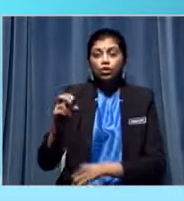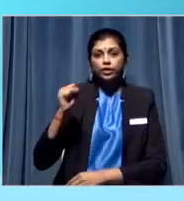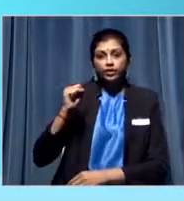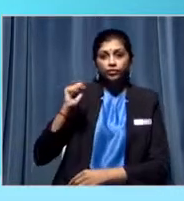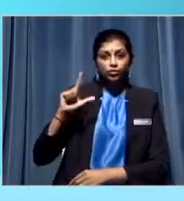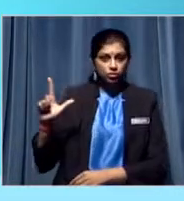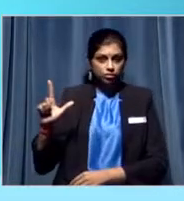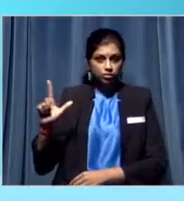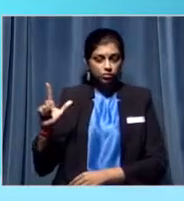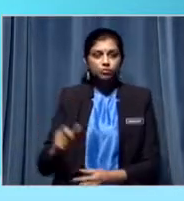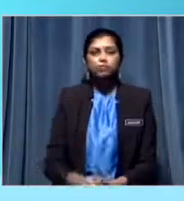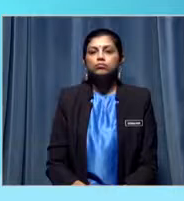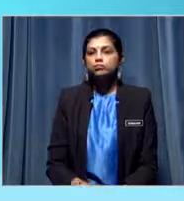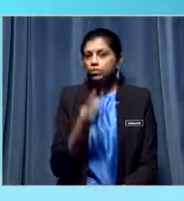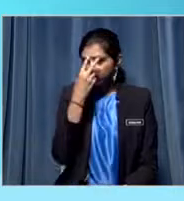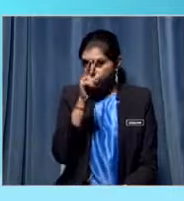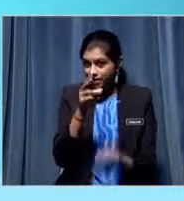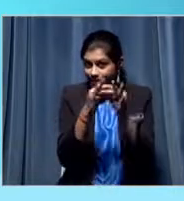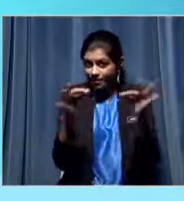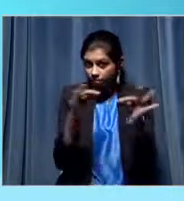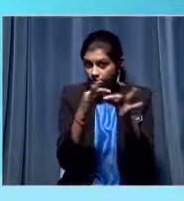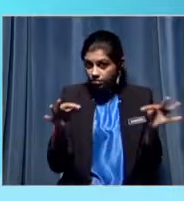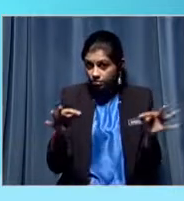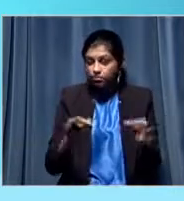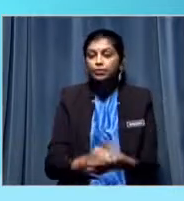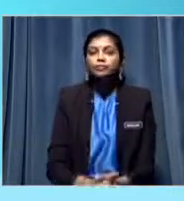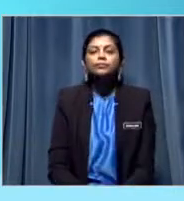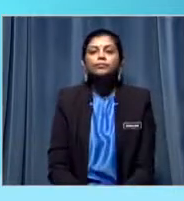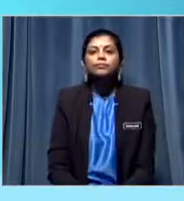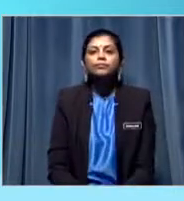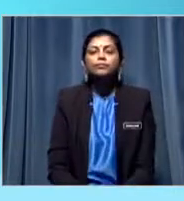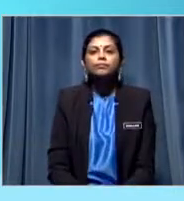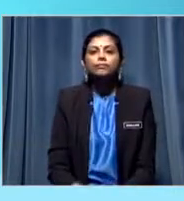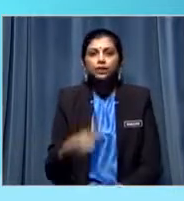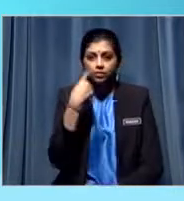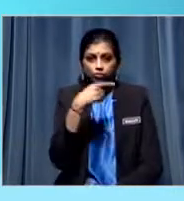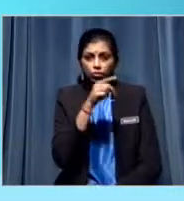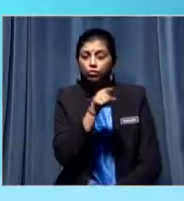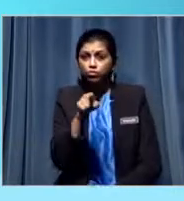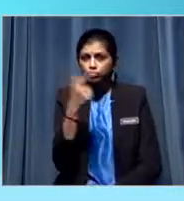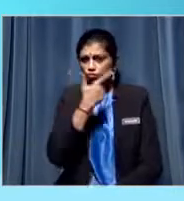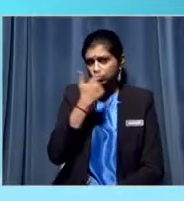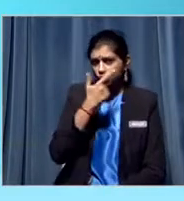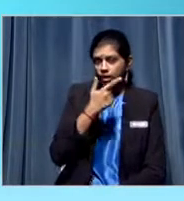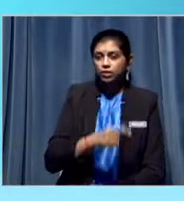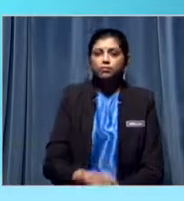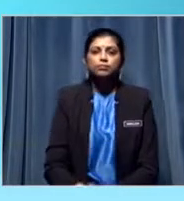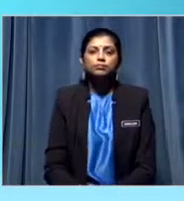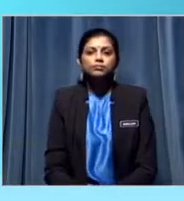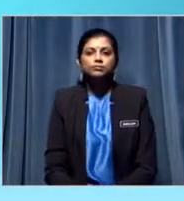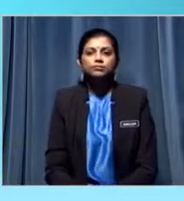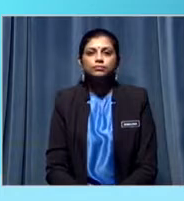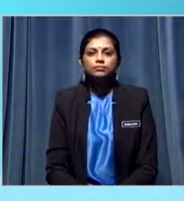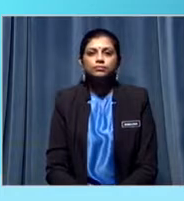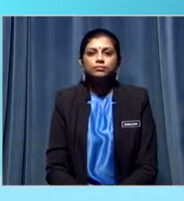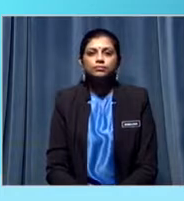stop, I will tell your mother. She won't listen to anything I say. Don't